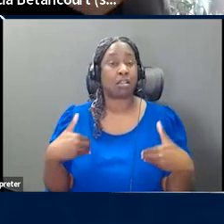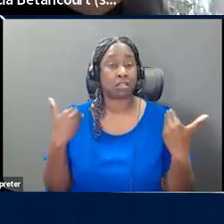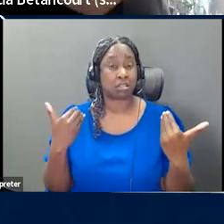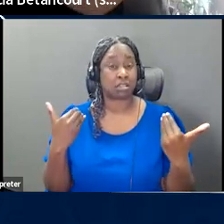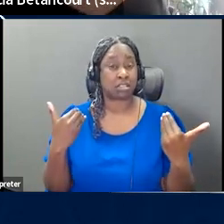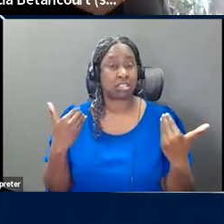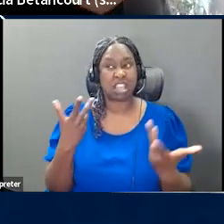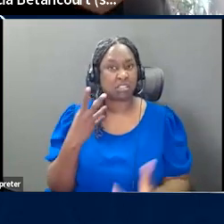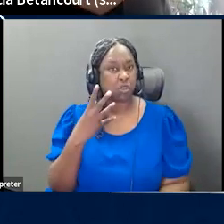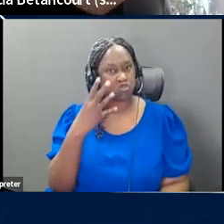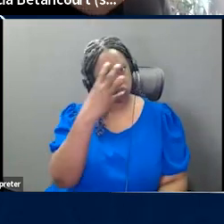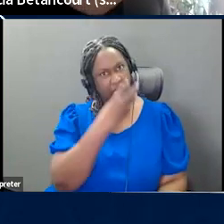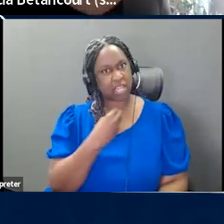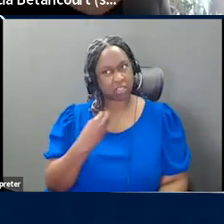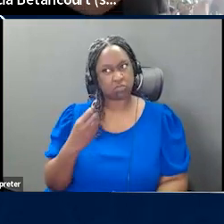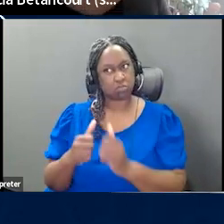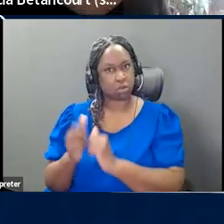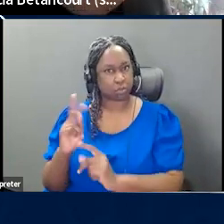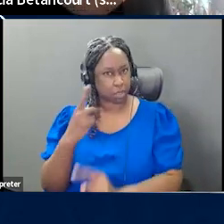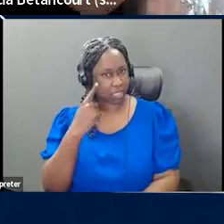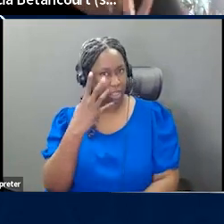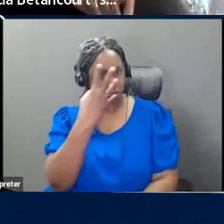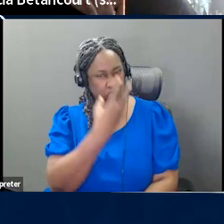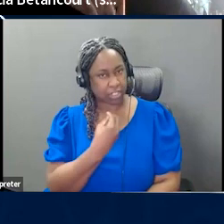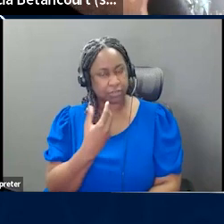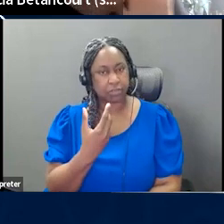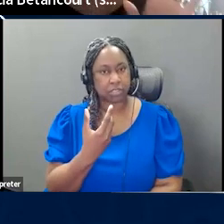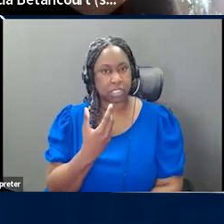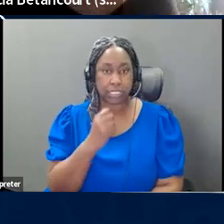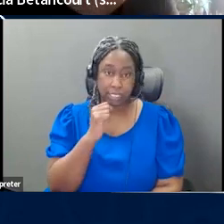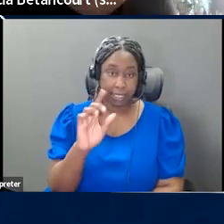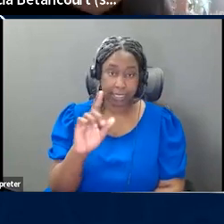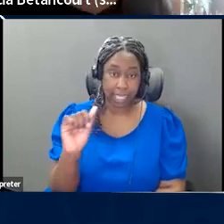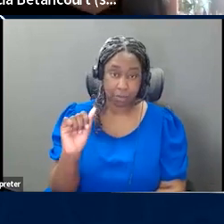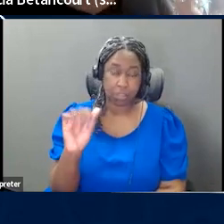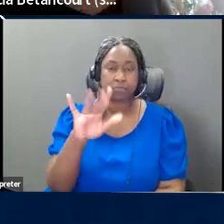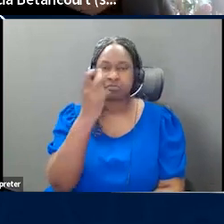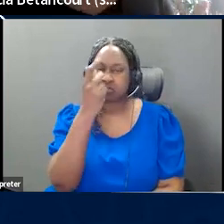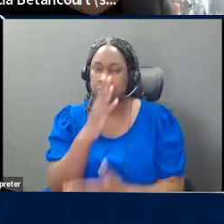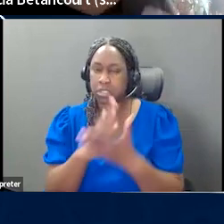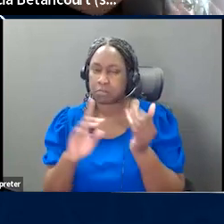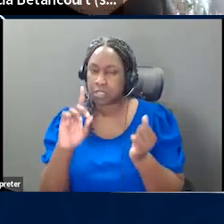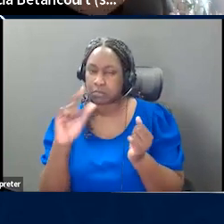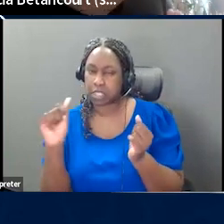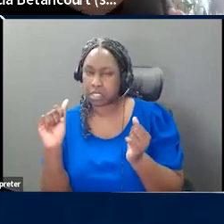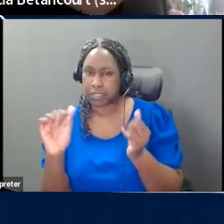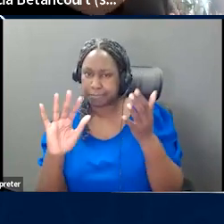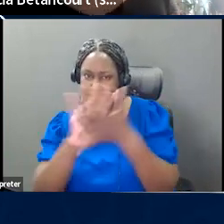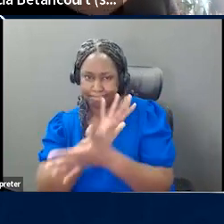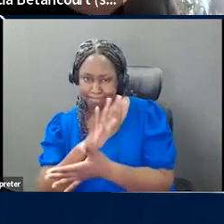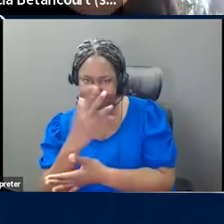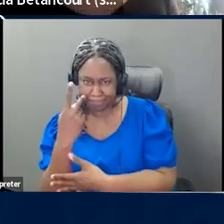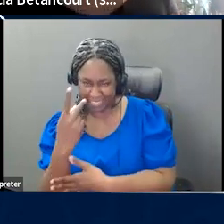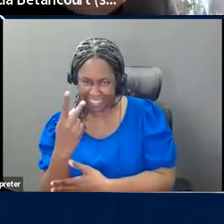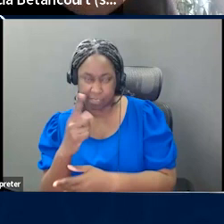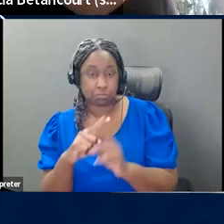attractive, right? Non-disabled. Now, not all disabilities are visible, but we typically don't